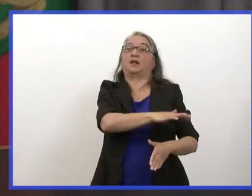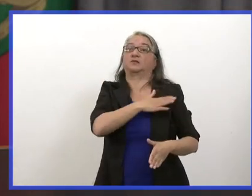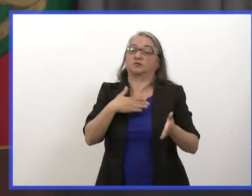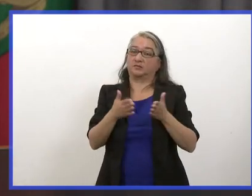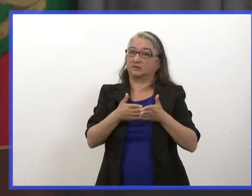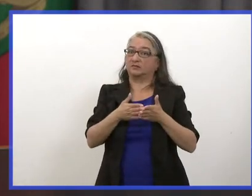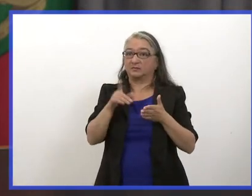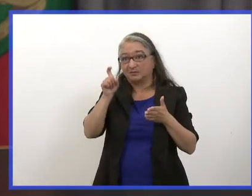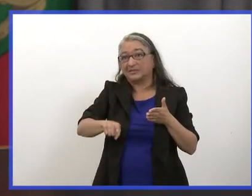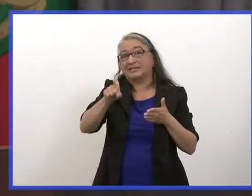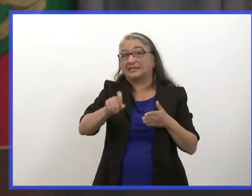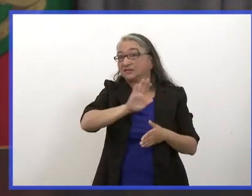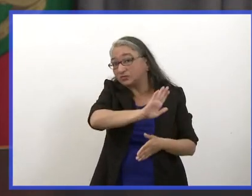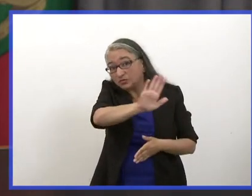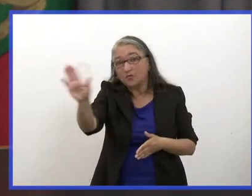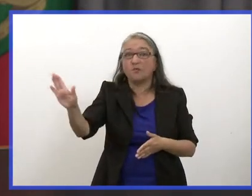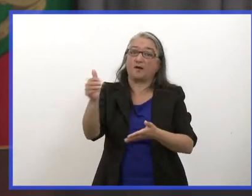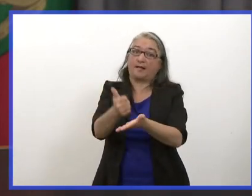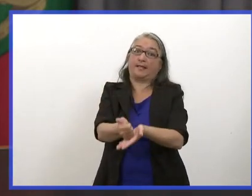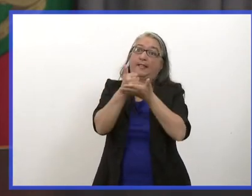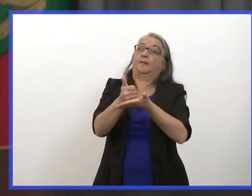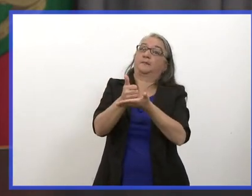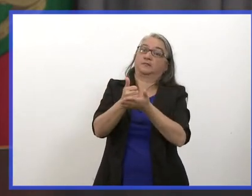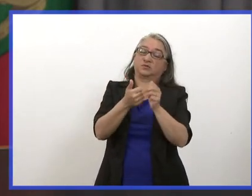we're clearly putting into order.